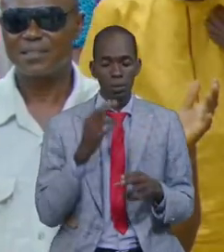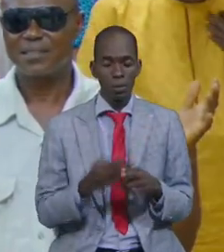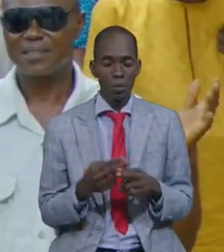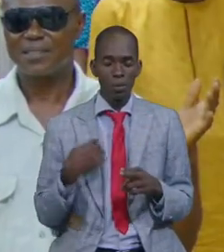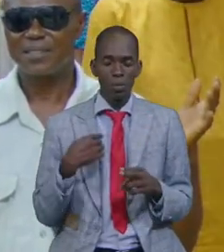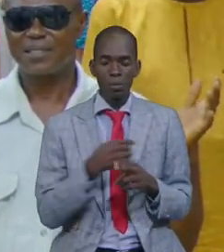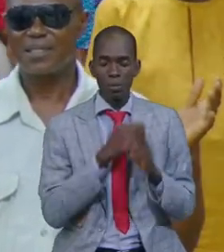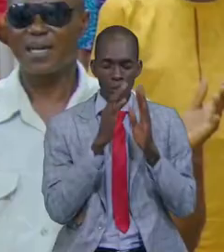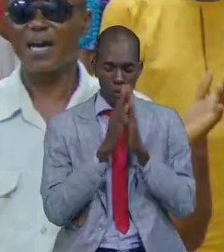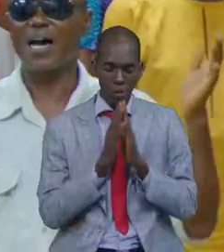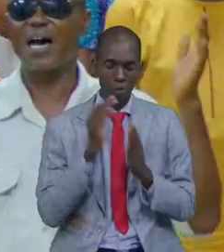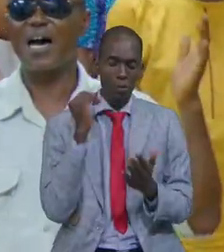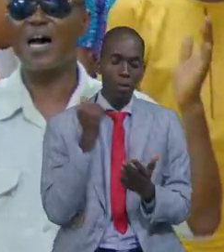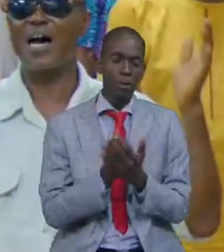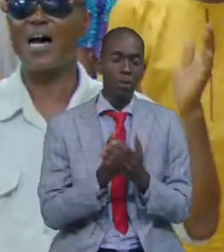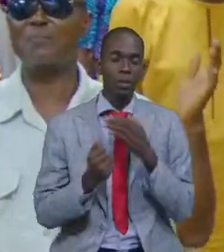we pray.